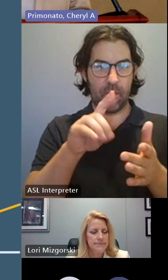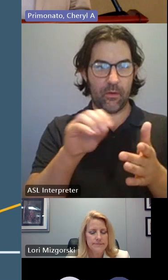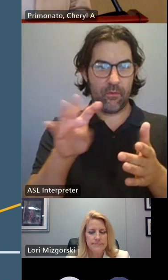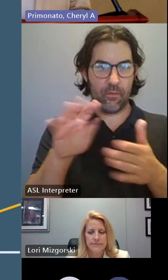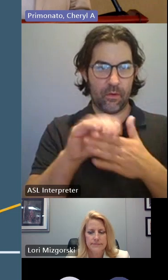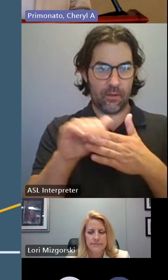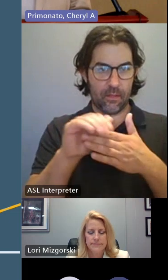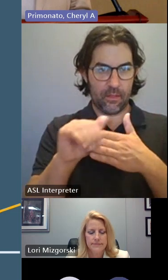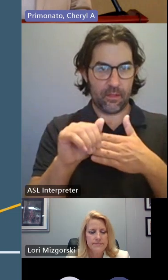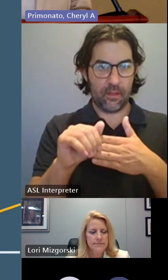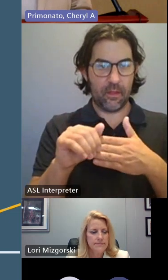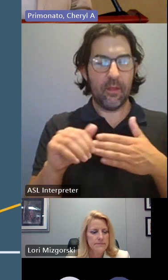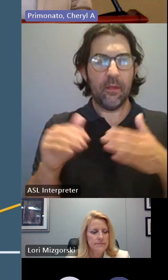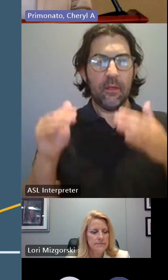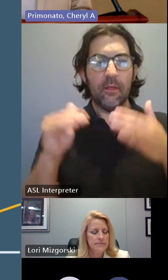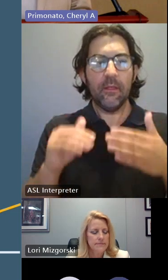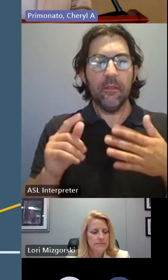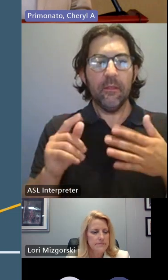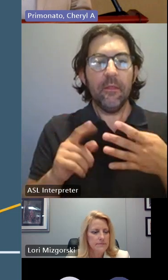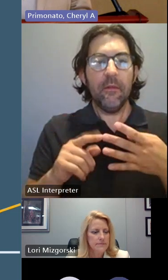$378,104. Second